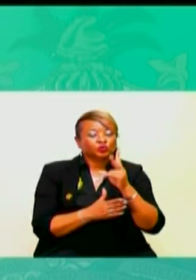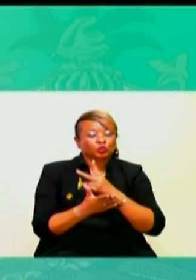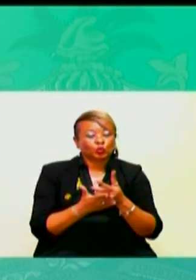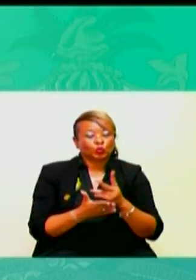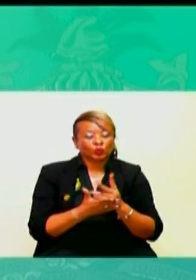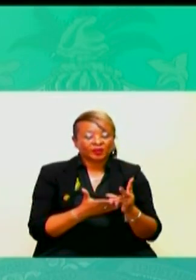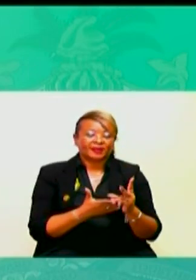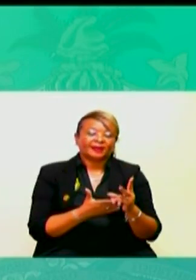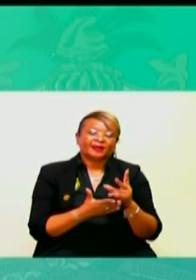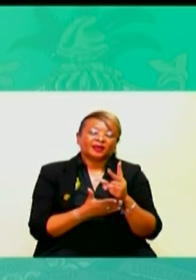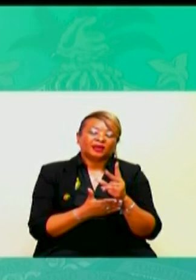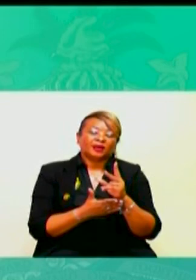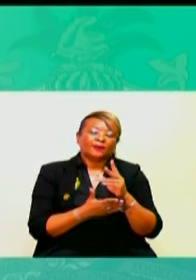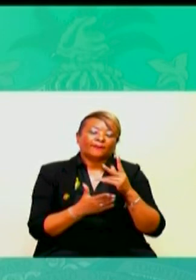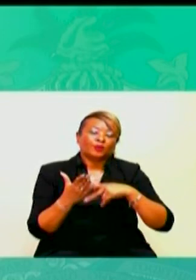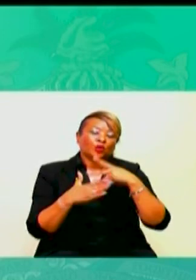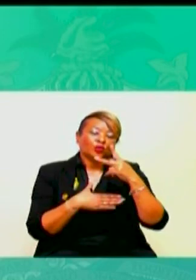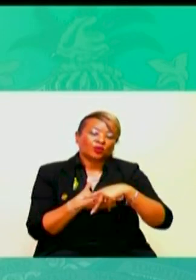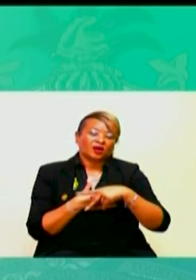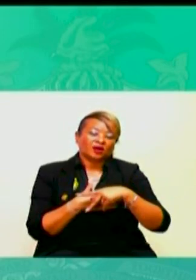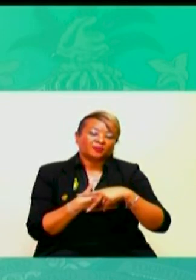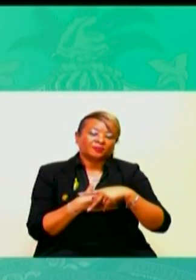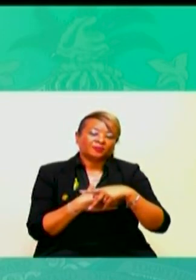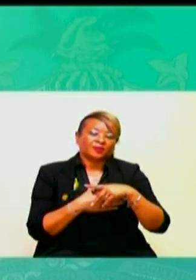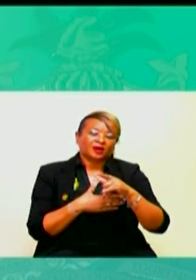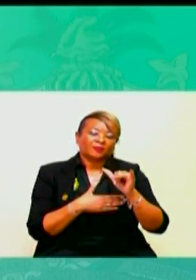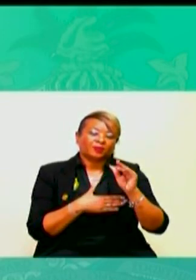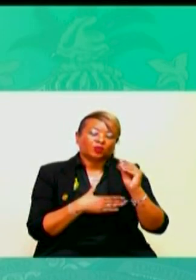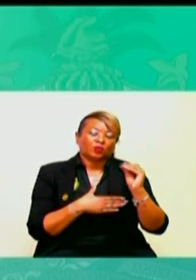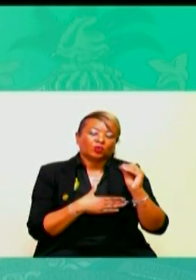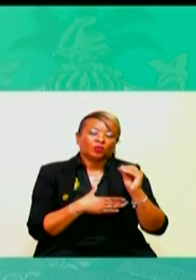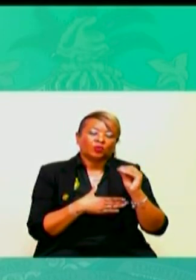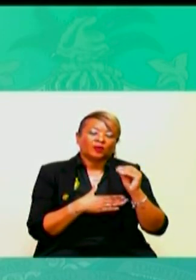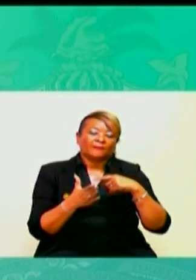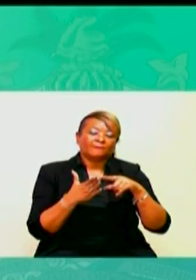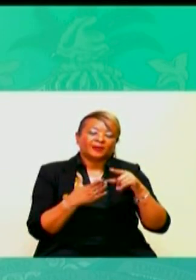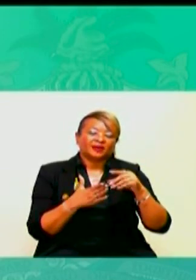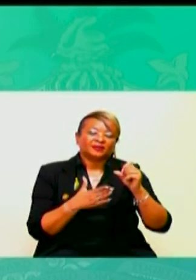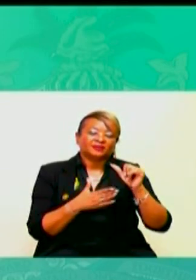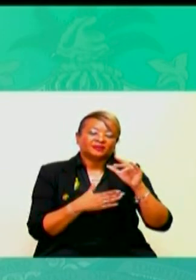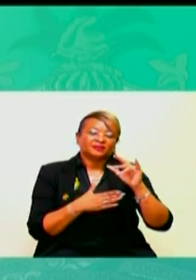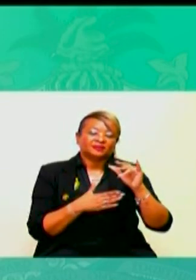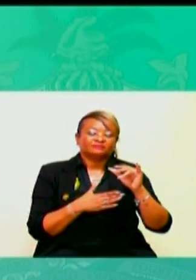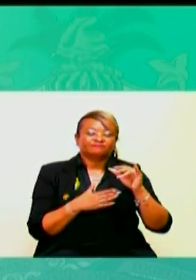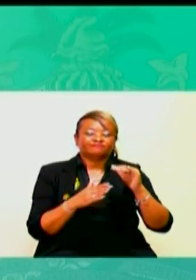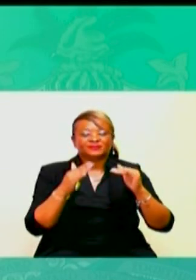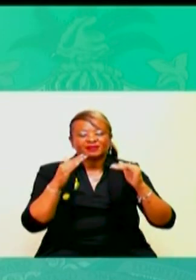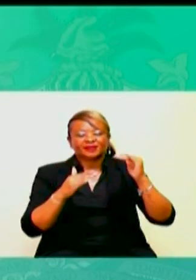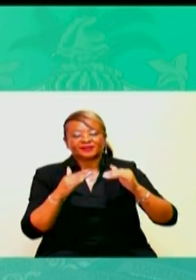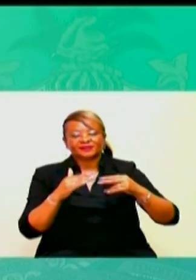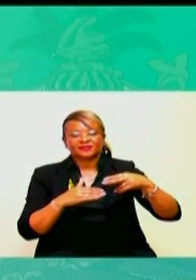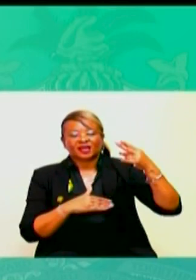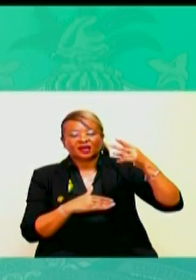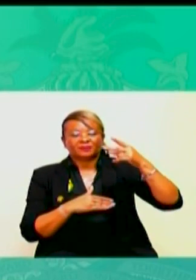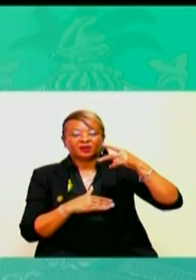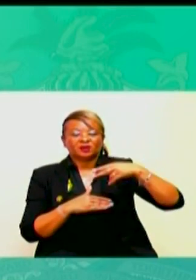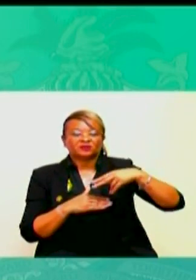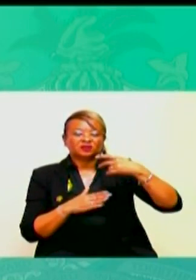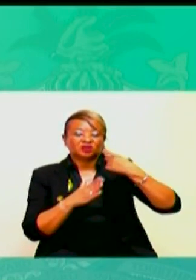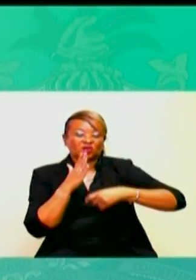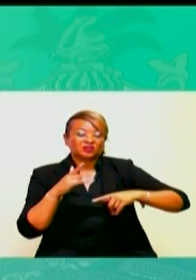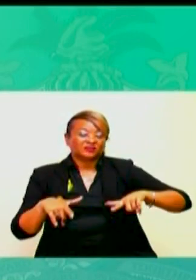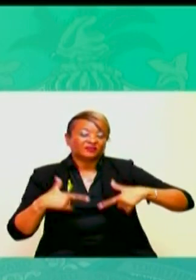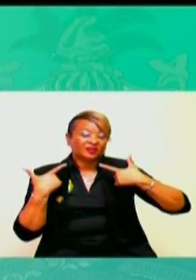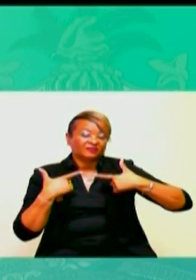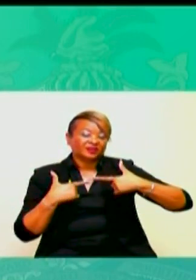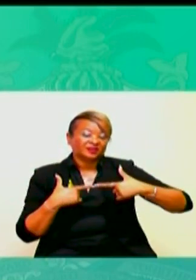programs. To be fair, Abaco pay scale is kind of high because the cost of living is extremely high.